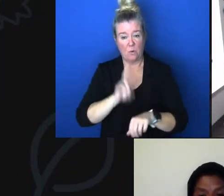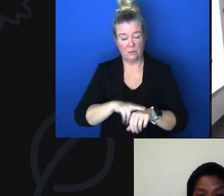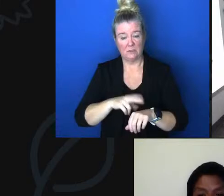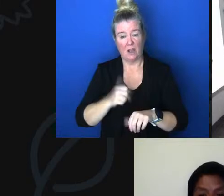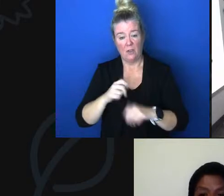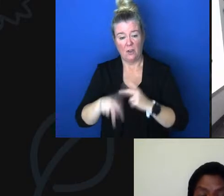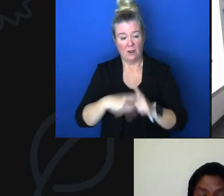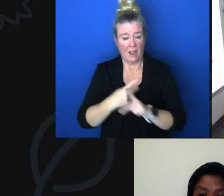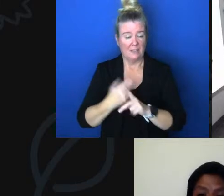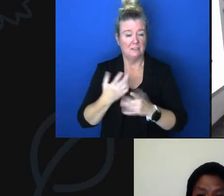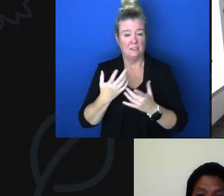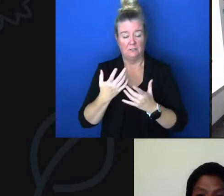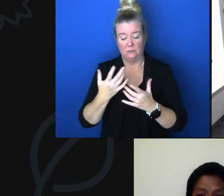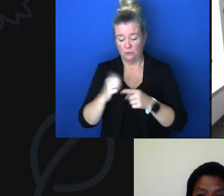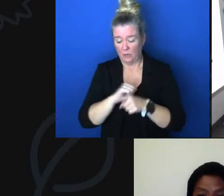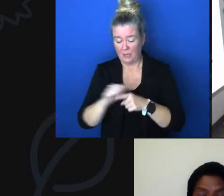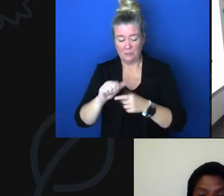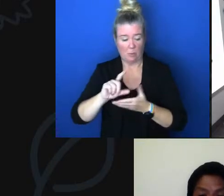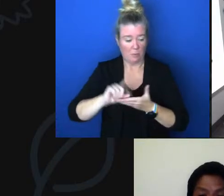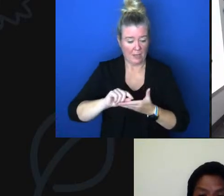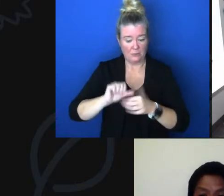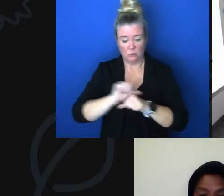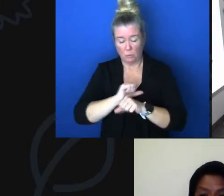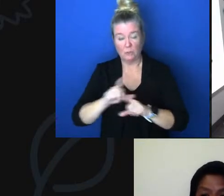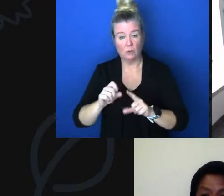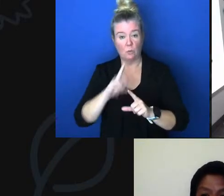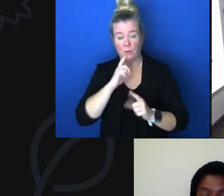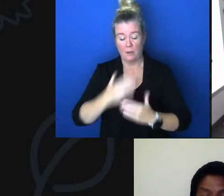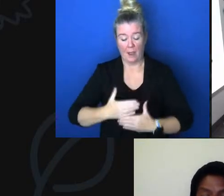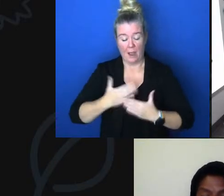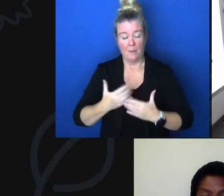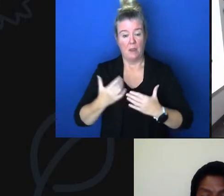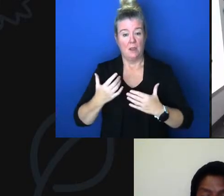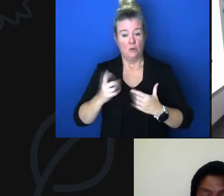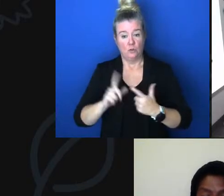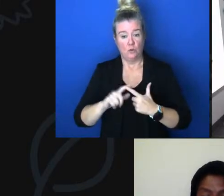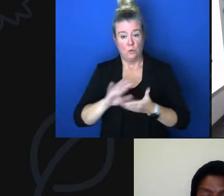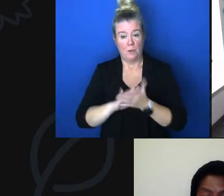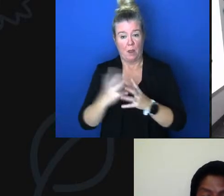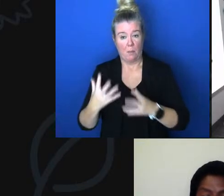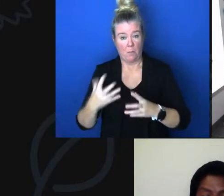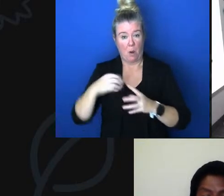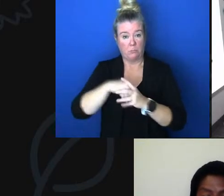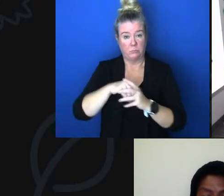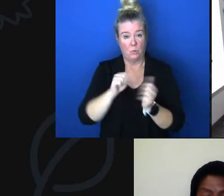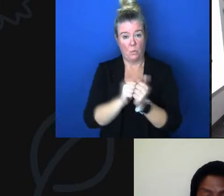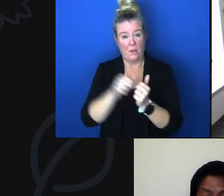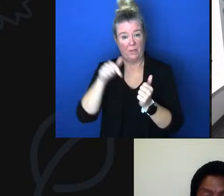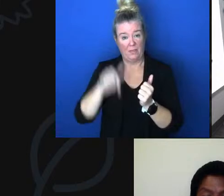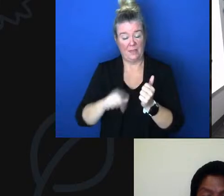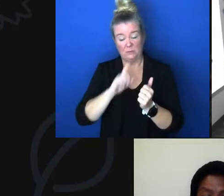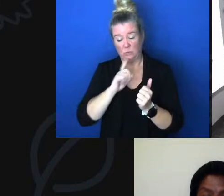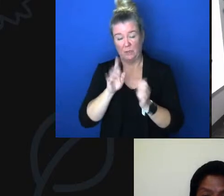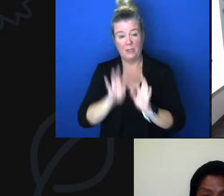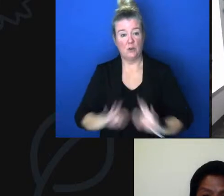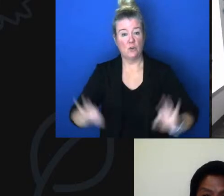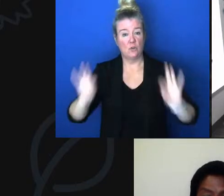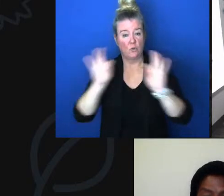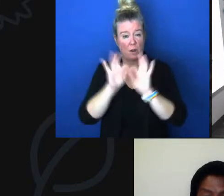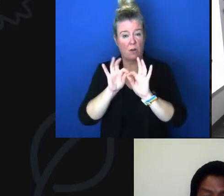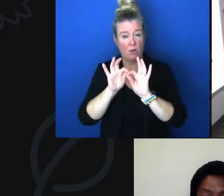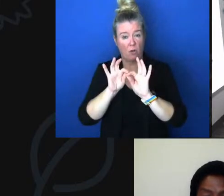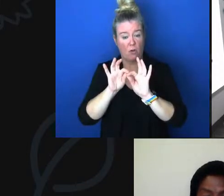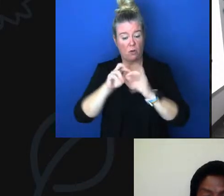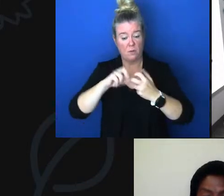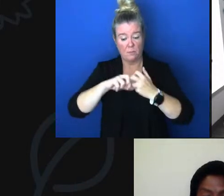and publications work as well. So, you know, glad that we can engage this really critical and pressing